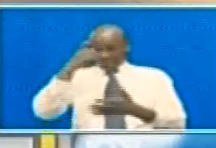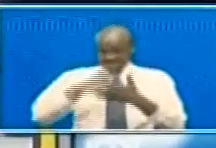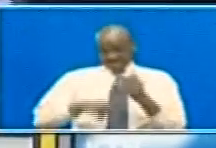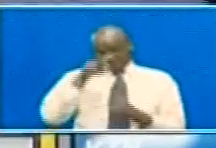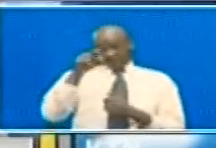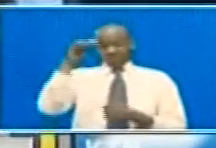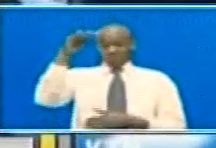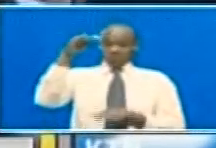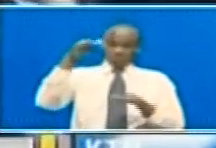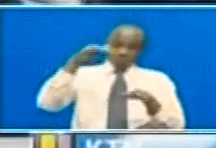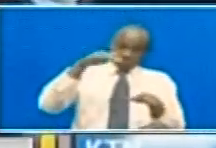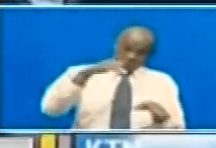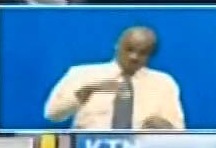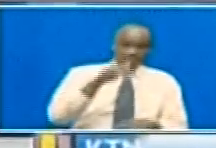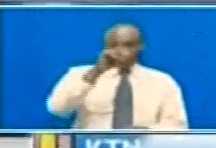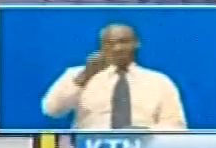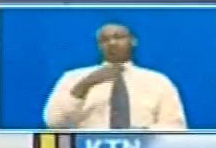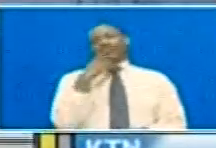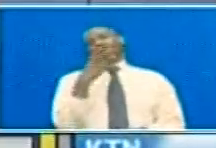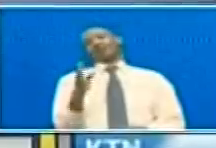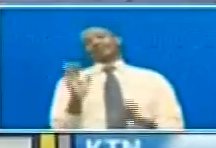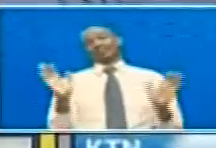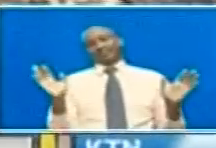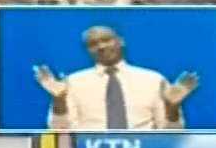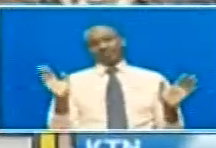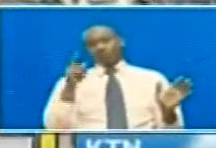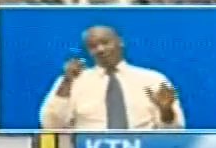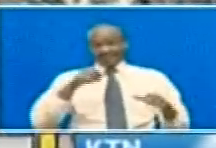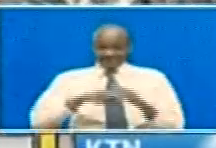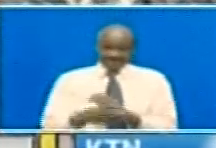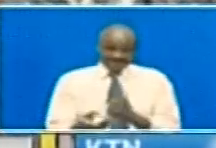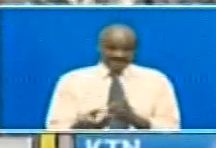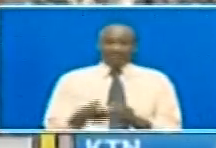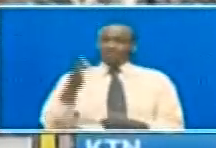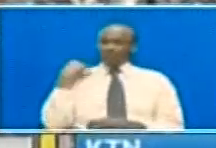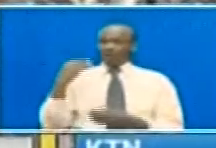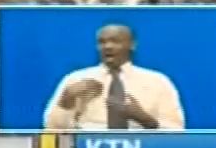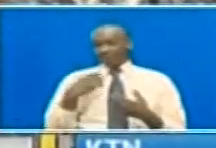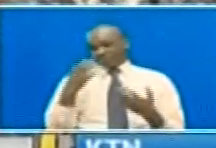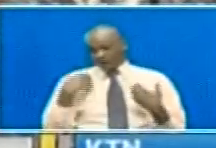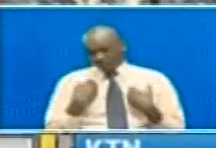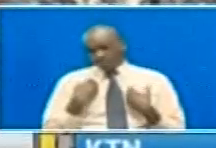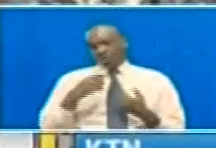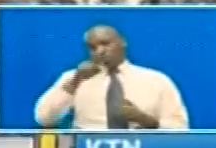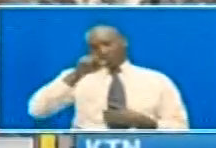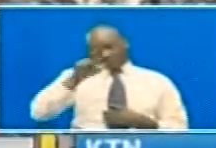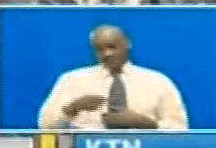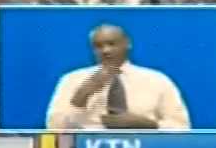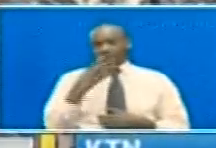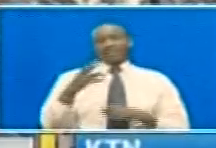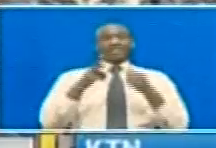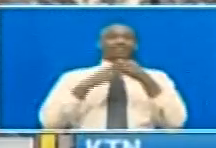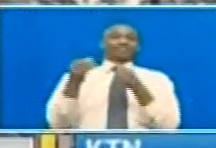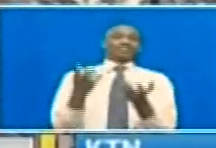crop dropping to as low as 1,400 shillings a bag against an average production cost of